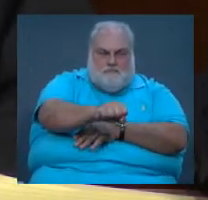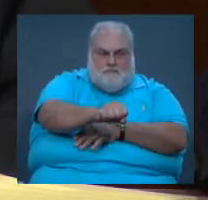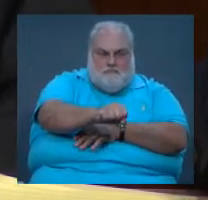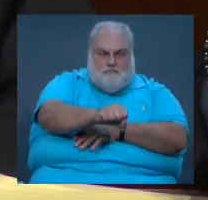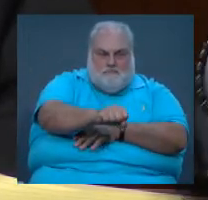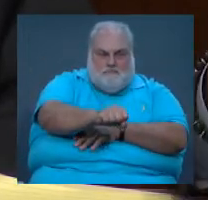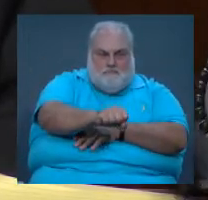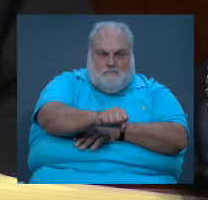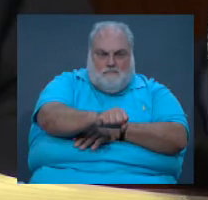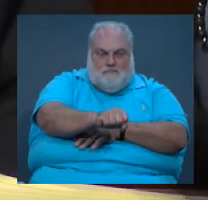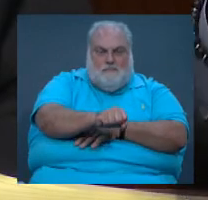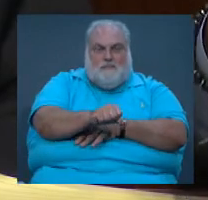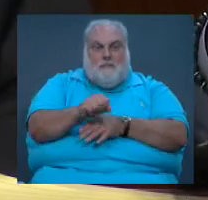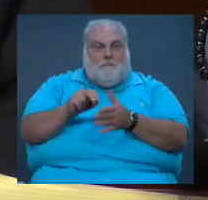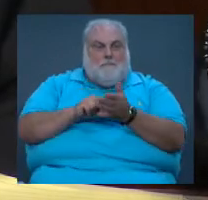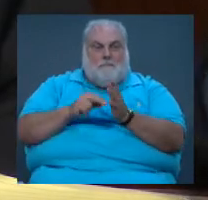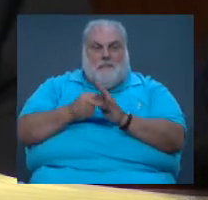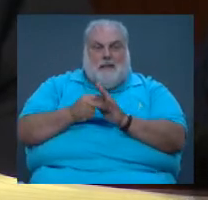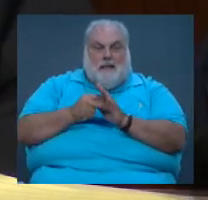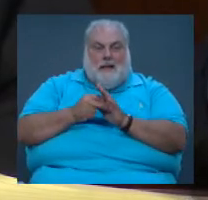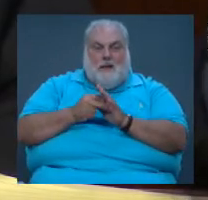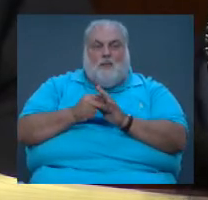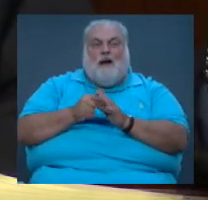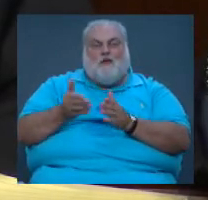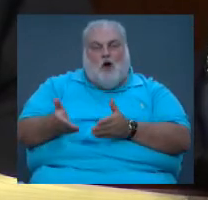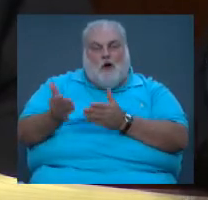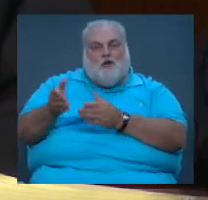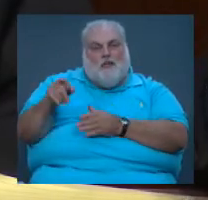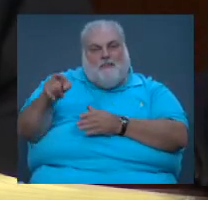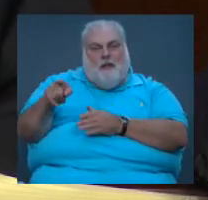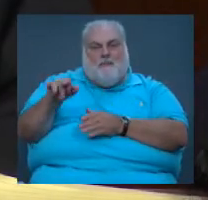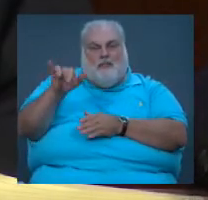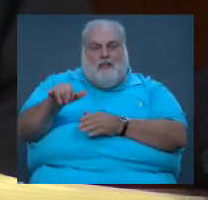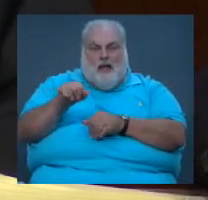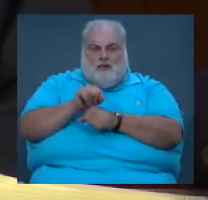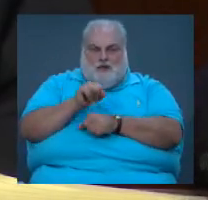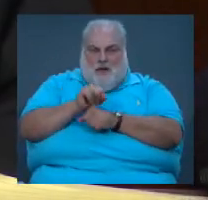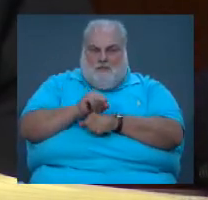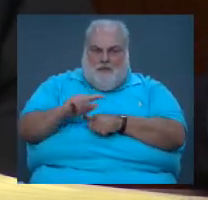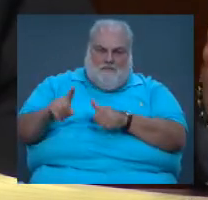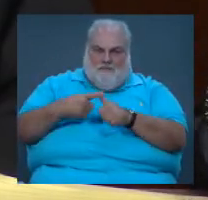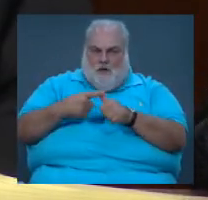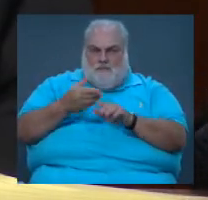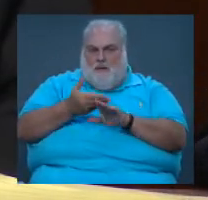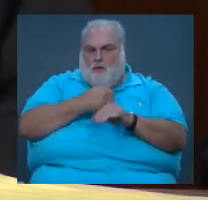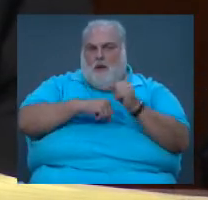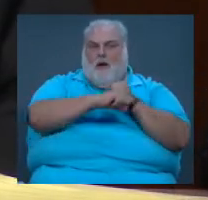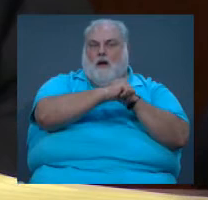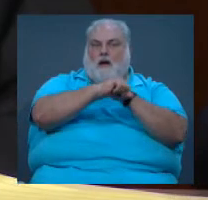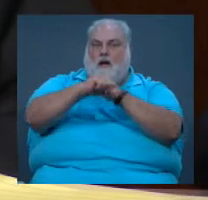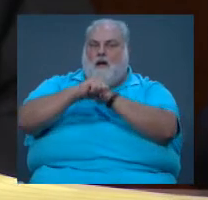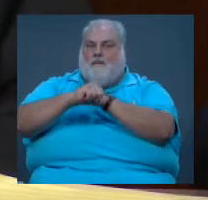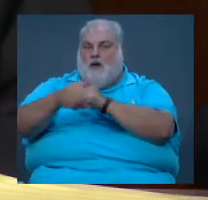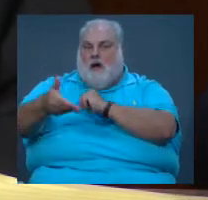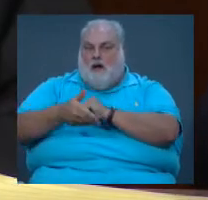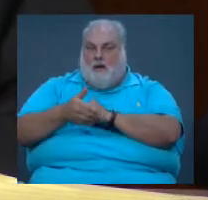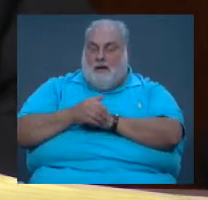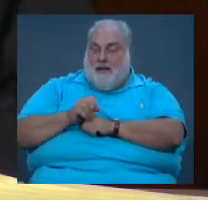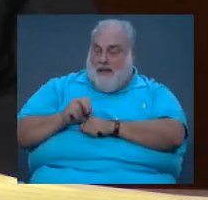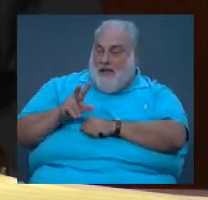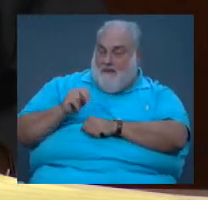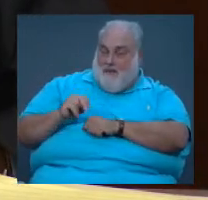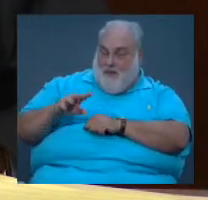they were in good standing and all, we have to offer them that position before we can offer it to anybody else. Even though they've Within